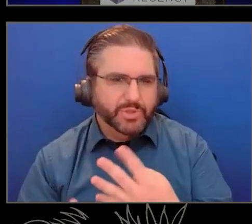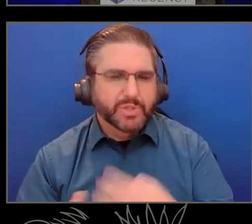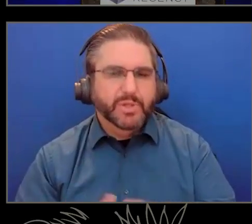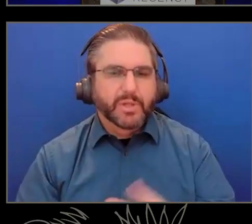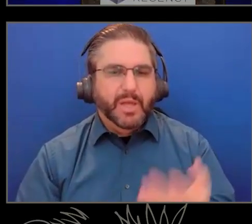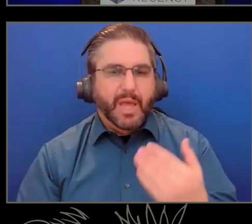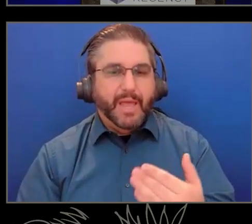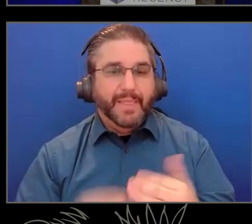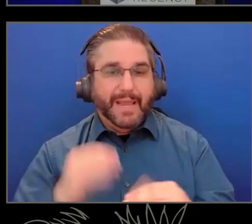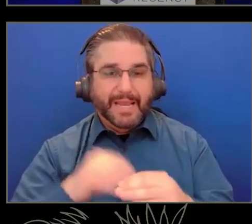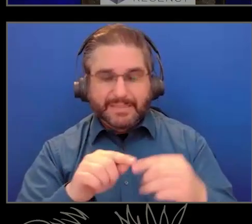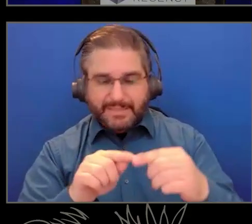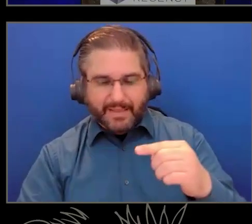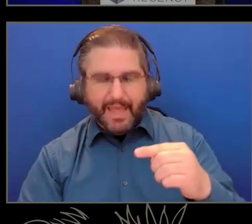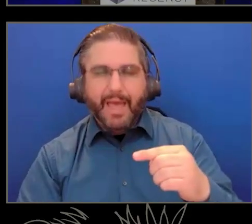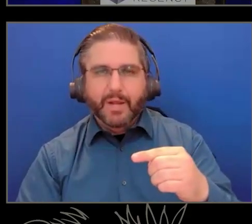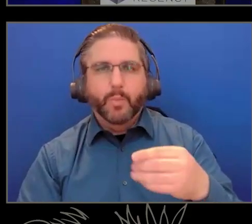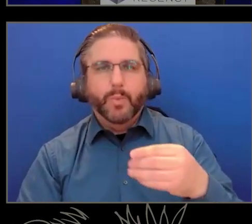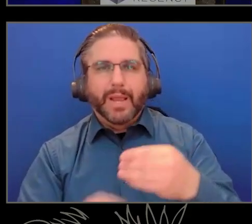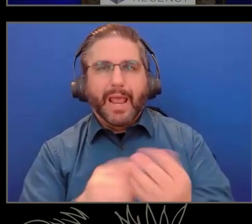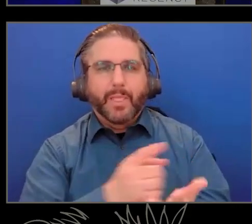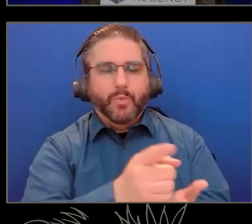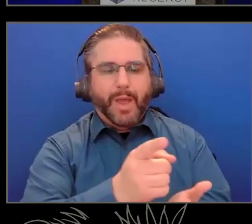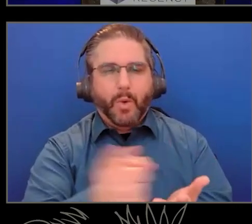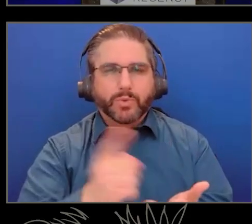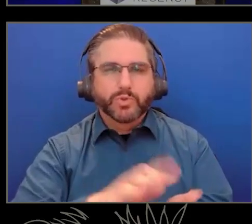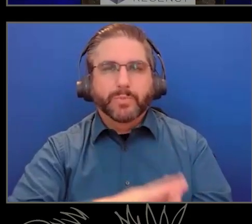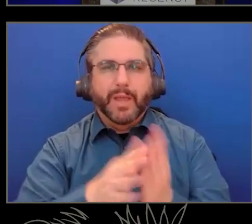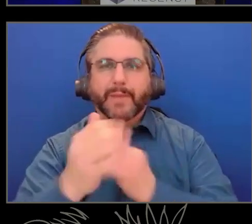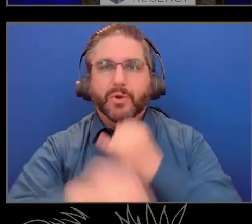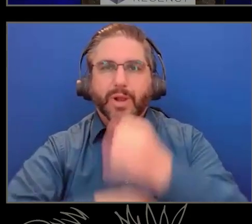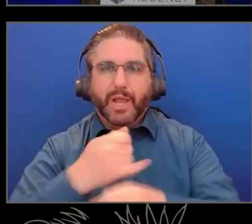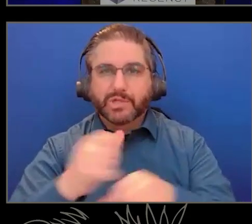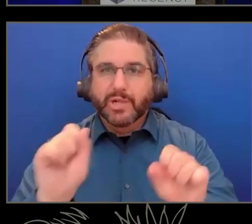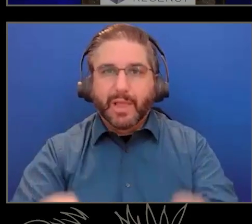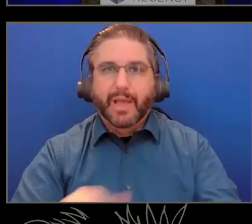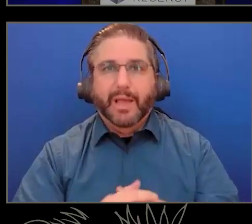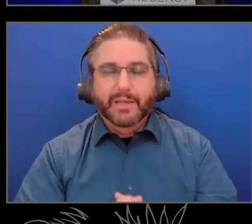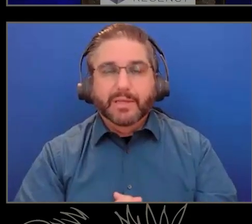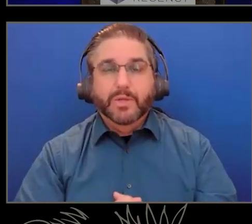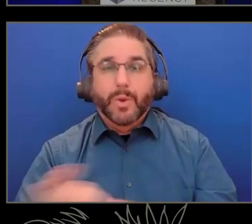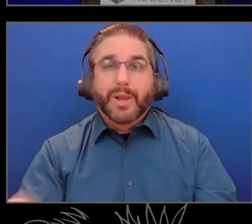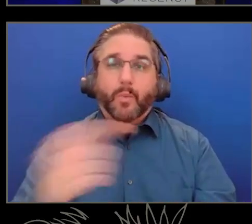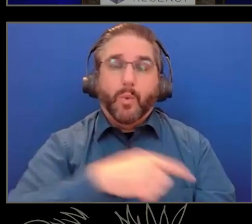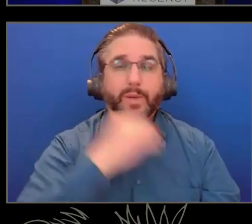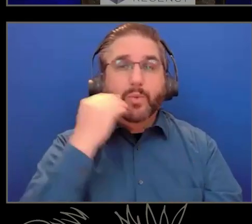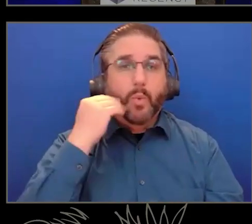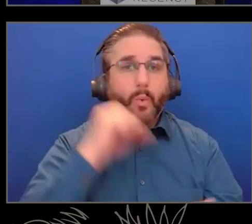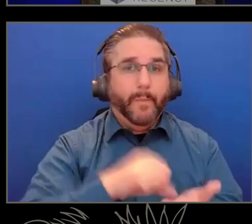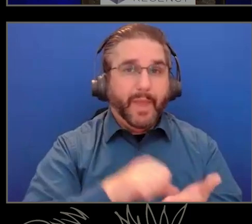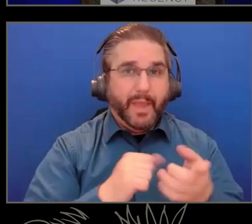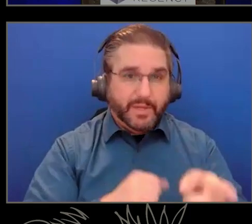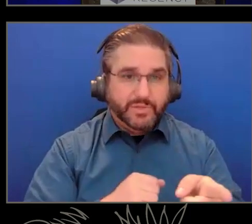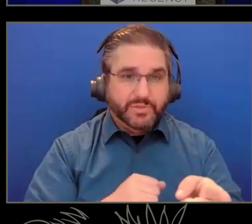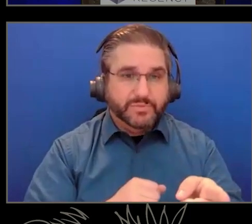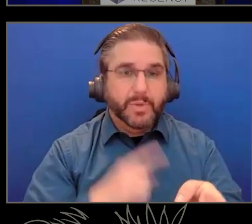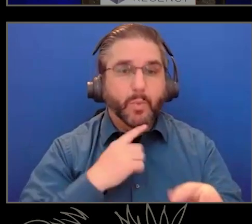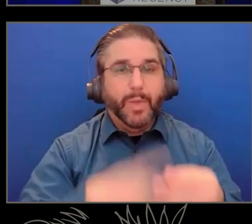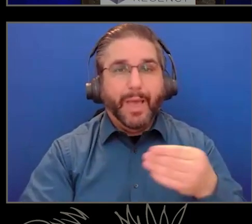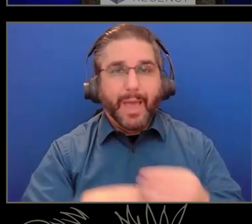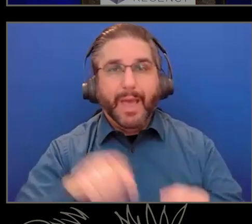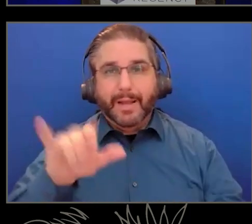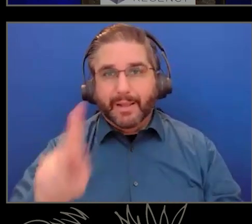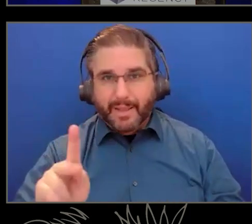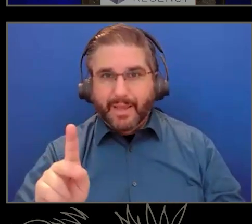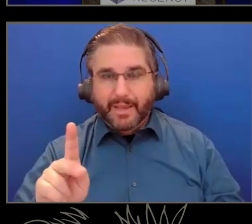can just pass all of the routes that we want to be internationalized. So now if we go to the home page, and we're going to add a link,